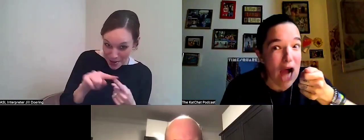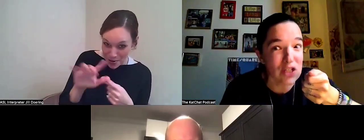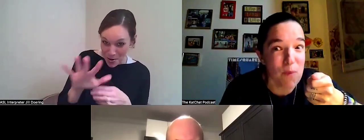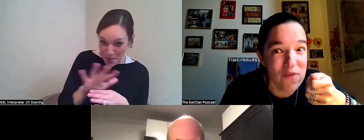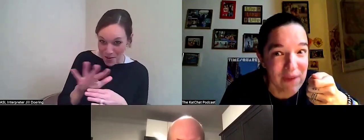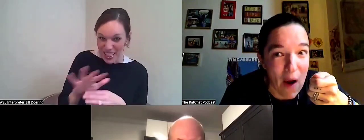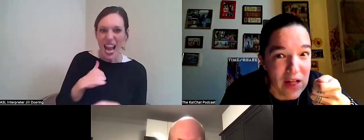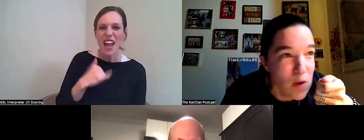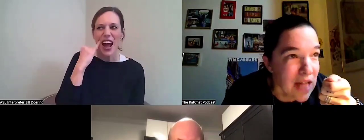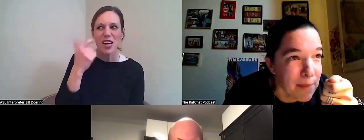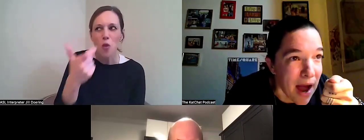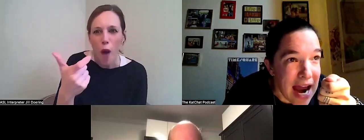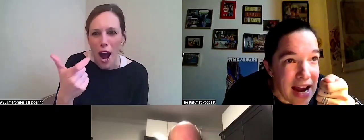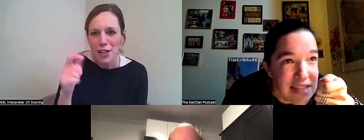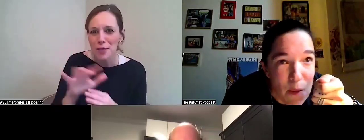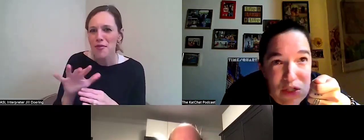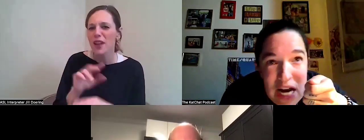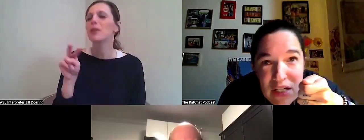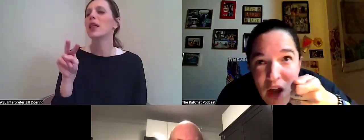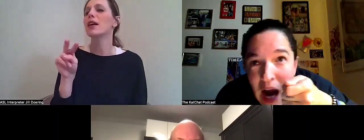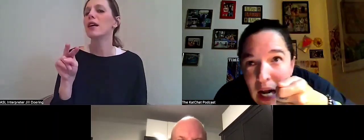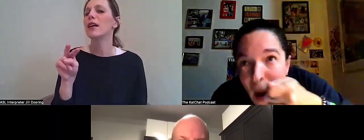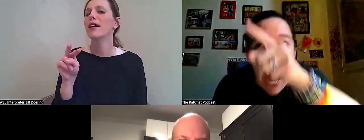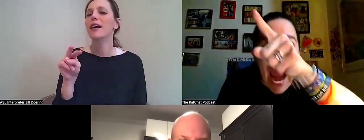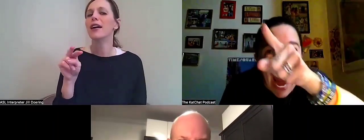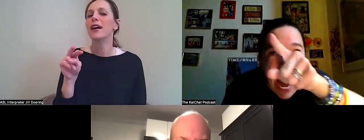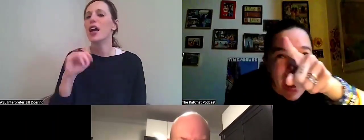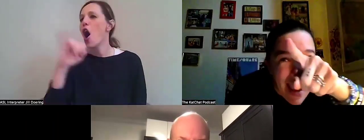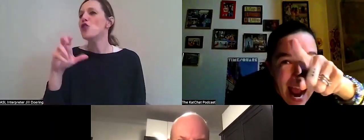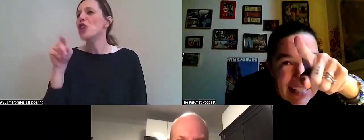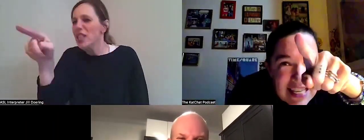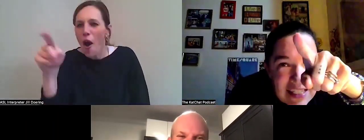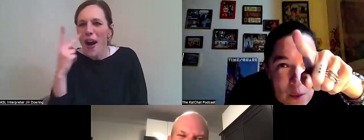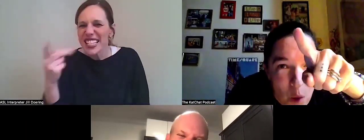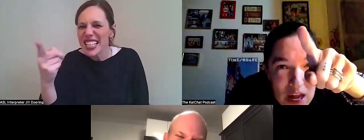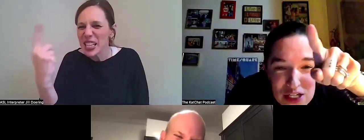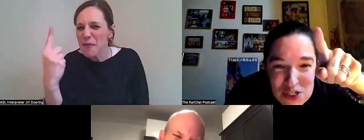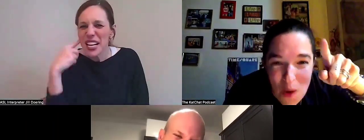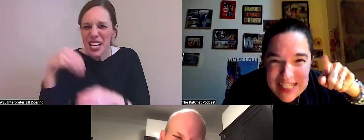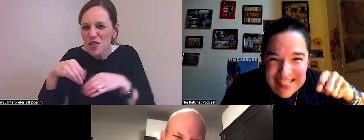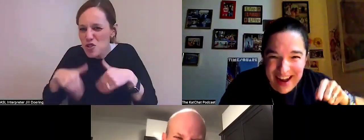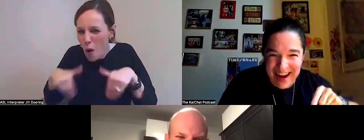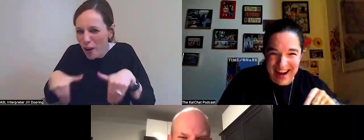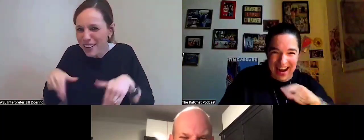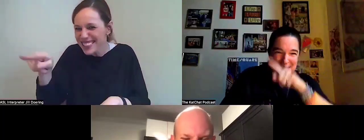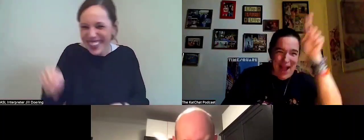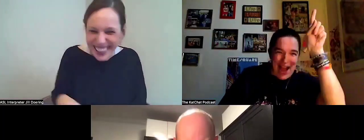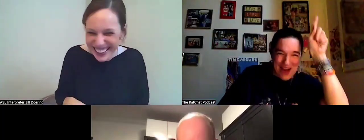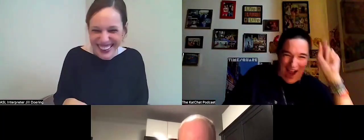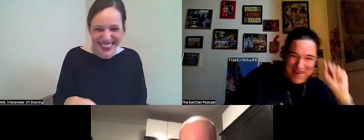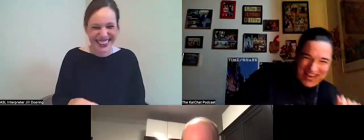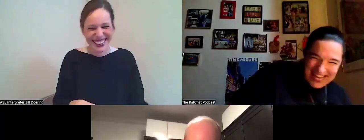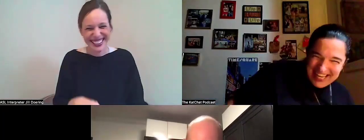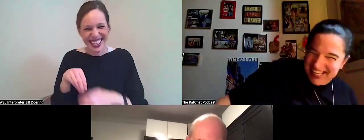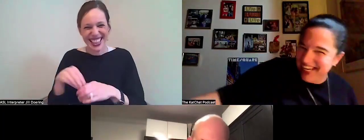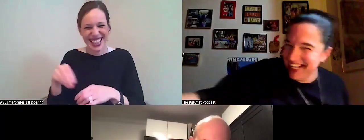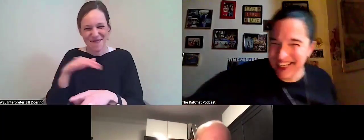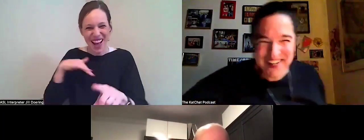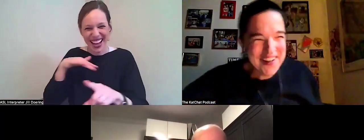would have to watch the movie very close to them. And that was Jason talking about, I see someone in the short in the